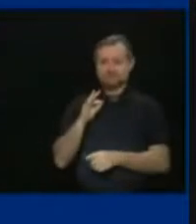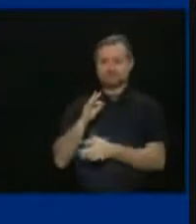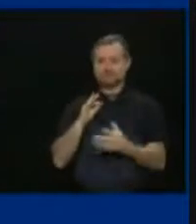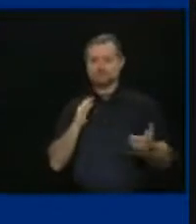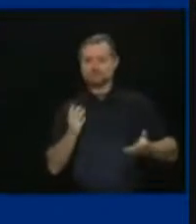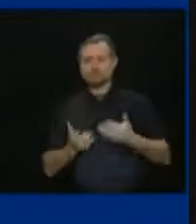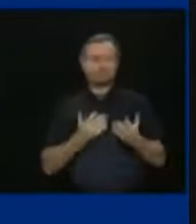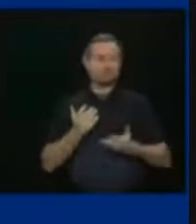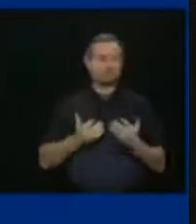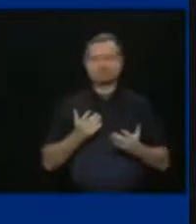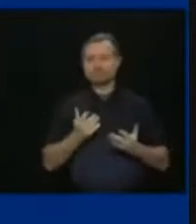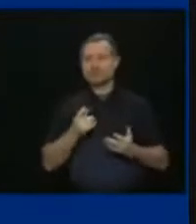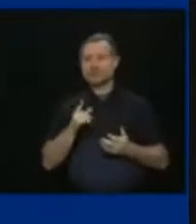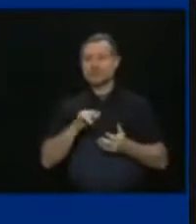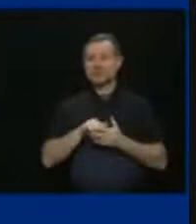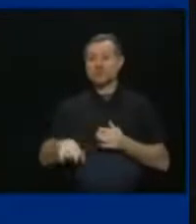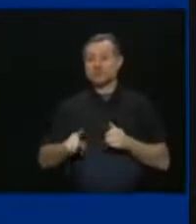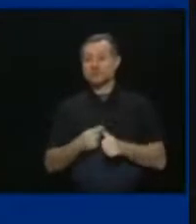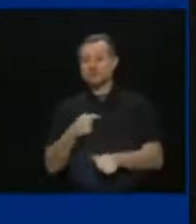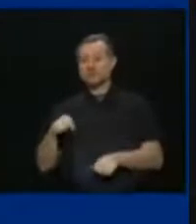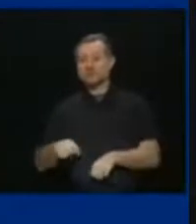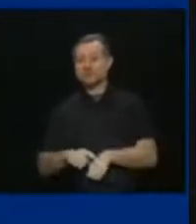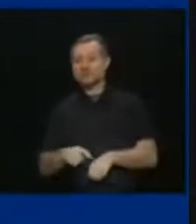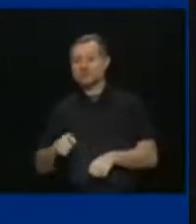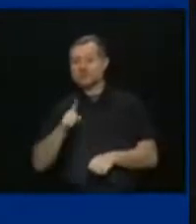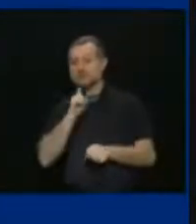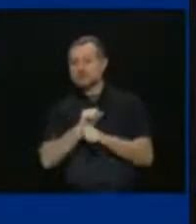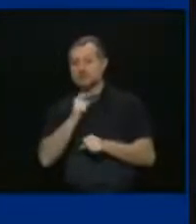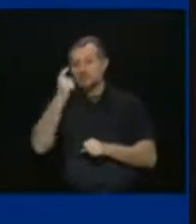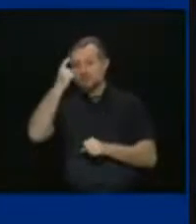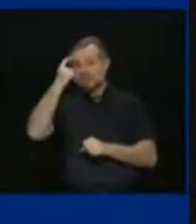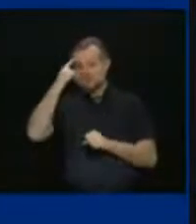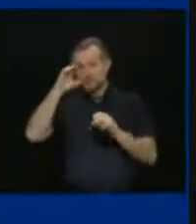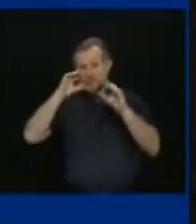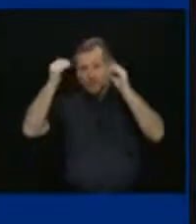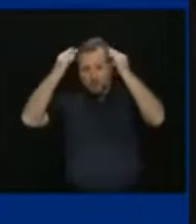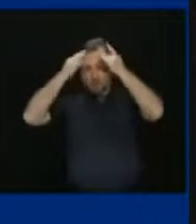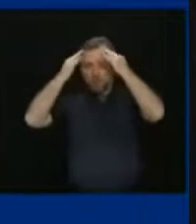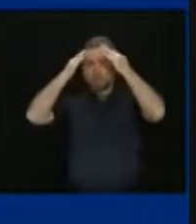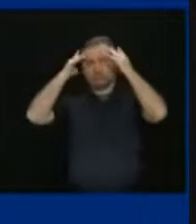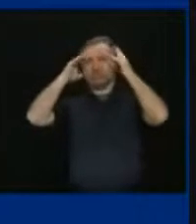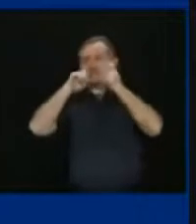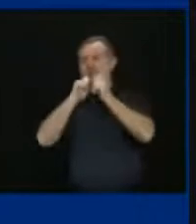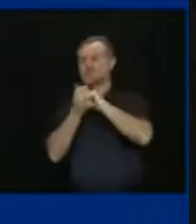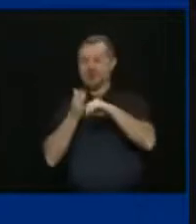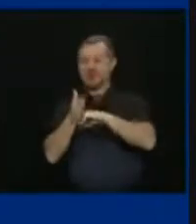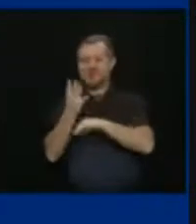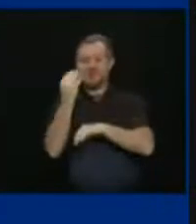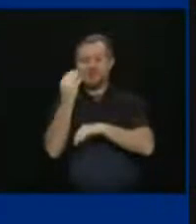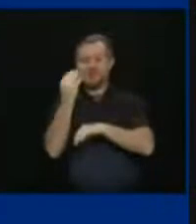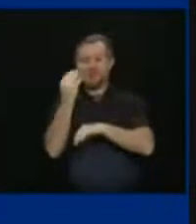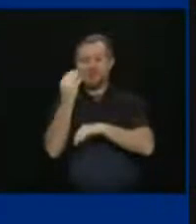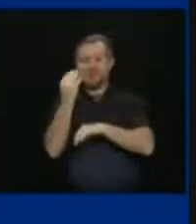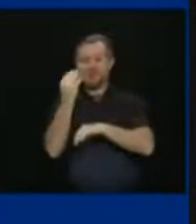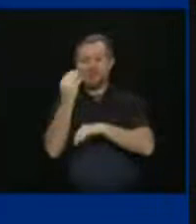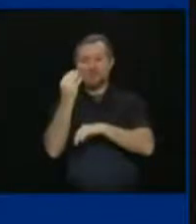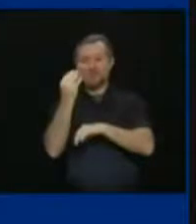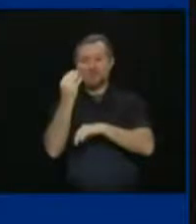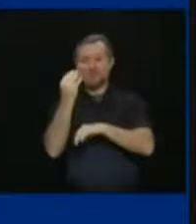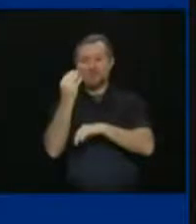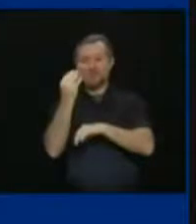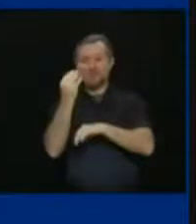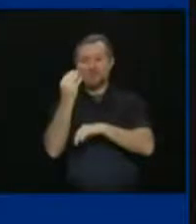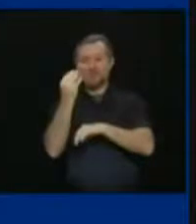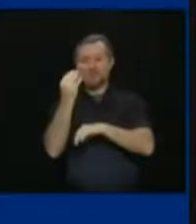Literally, the brain chemistry changes after 14 days. That's why individuals like my nephew who are on a 30-day supply. Let me give